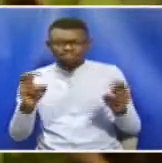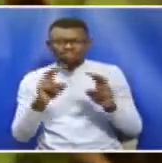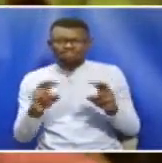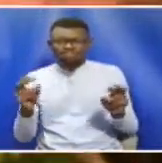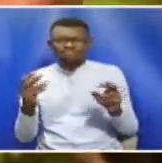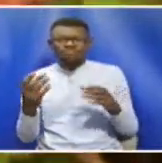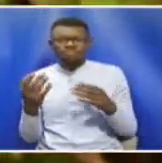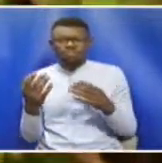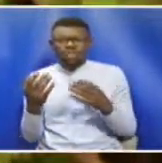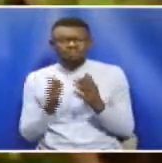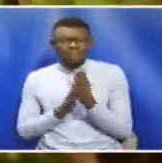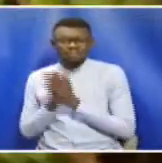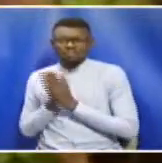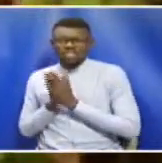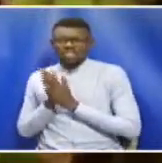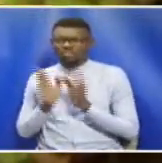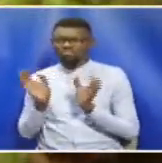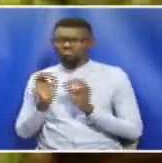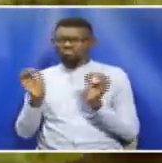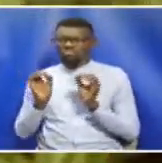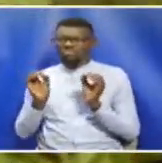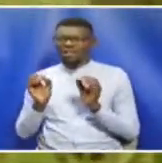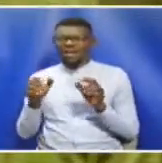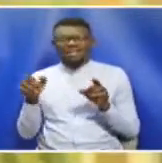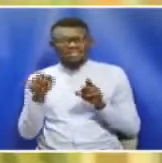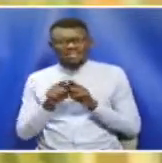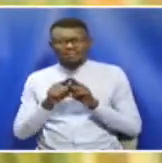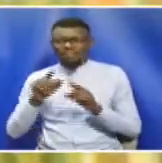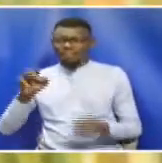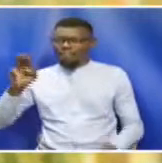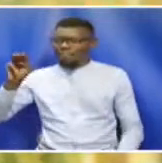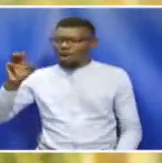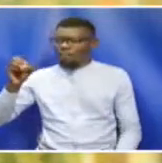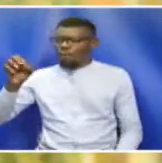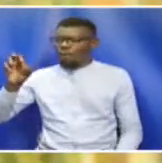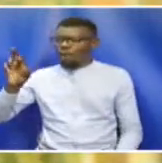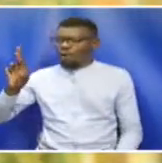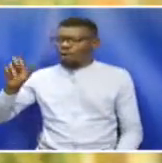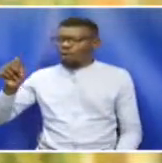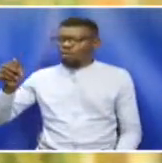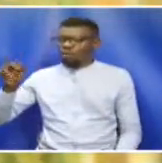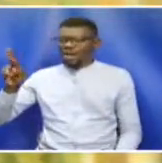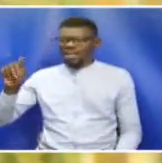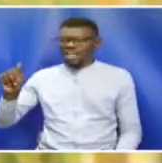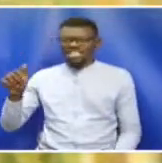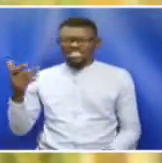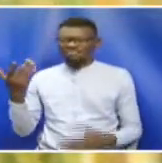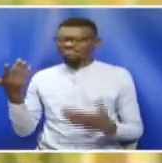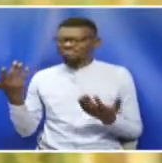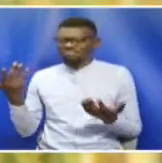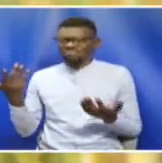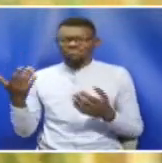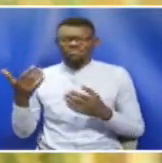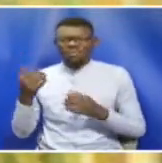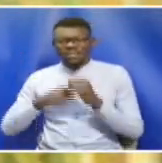independent investigations. Now, in the case of Morara, it has those features. There has been a reluctance